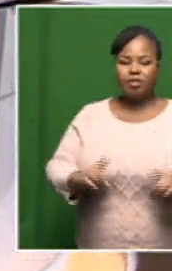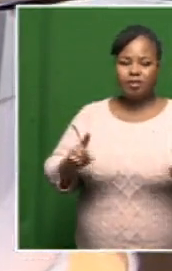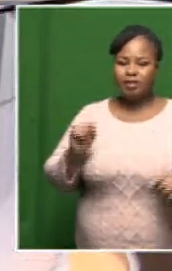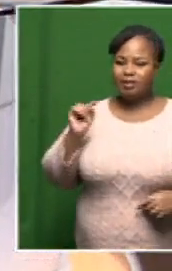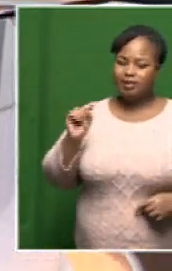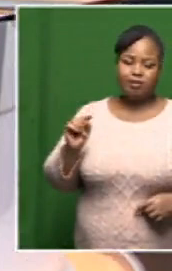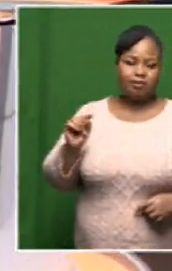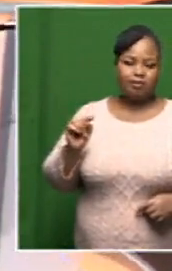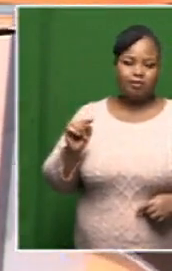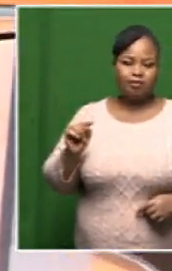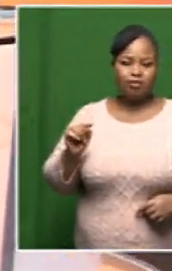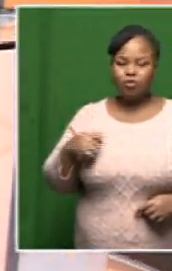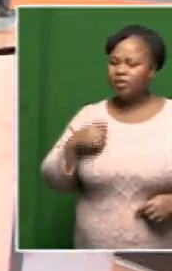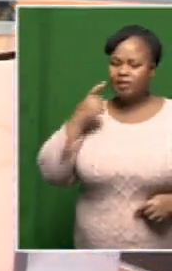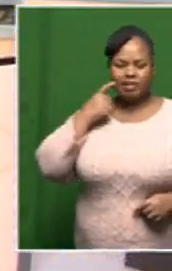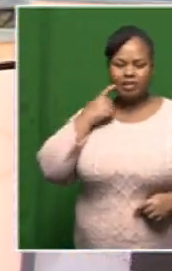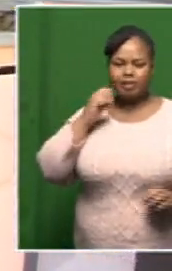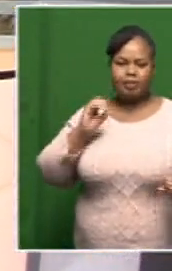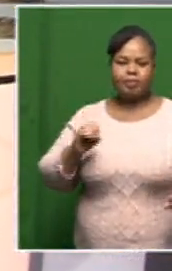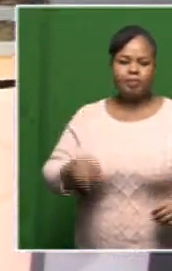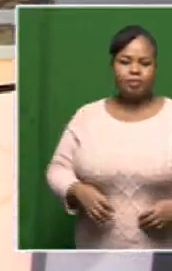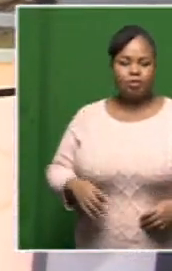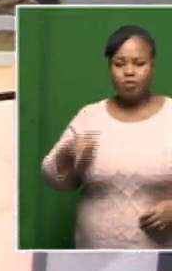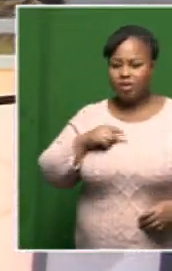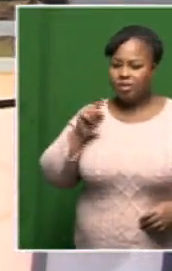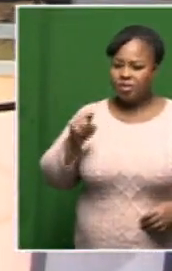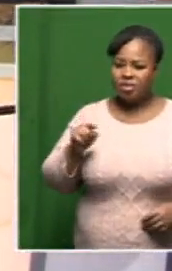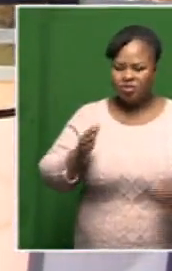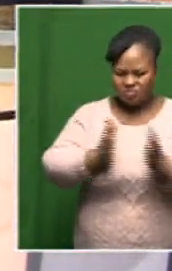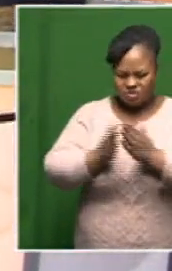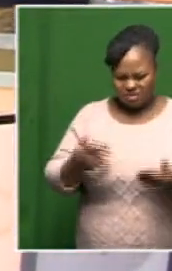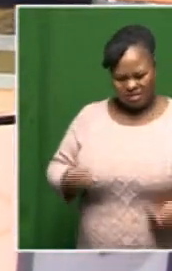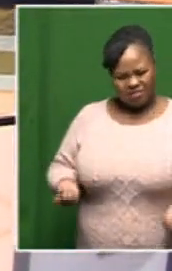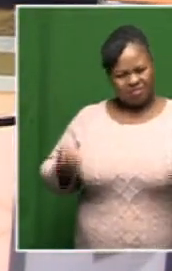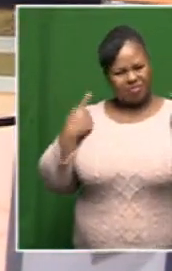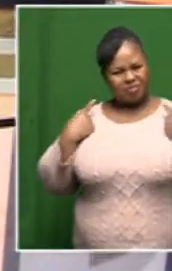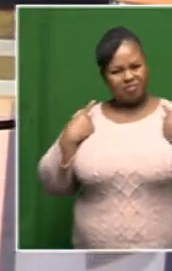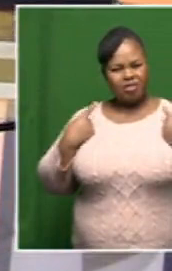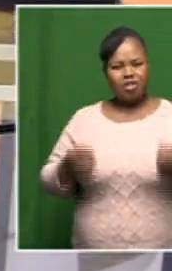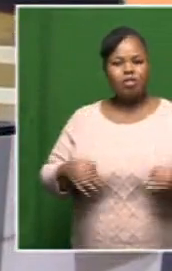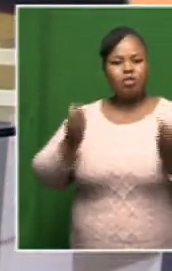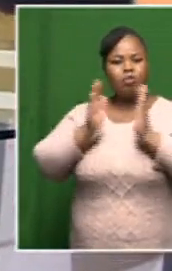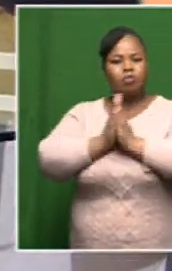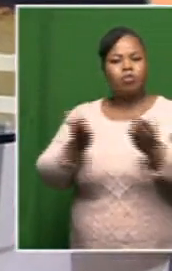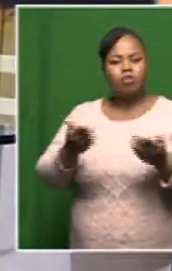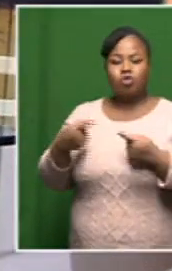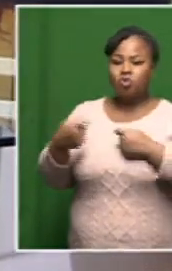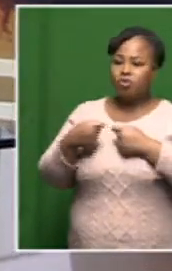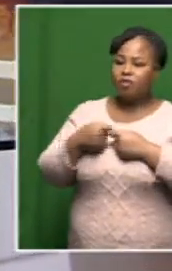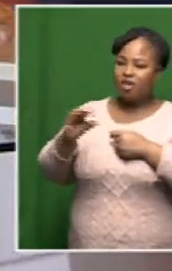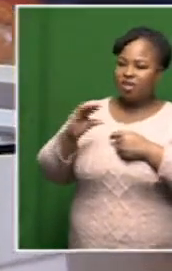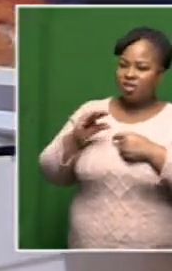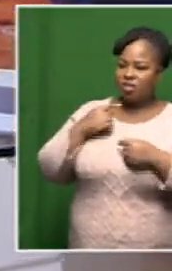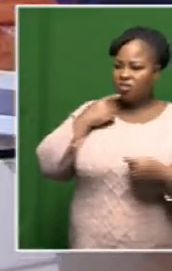not a smooth thing because this book, they didn't understand what kind of book is this. So Yes. now, to fund it, they're